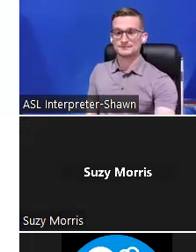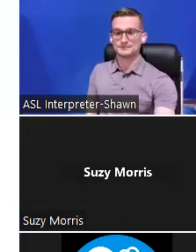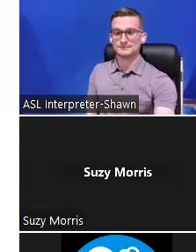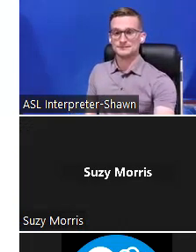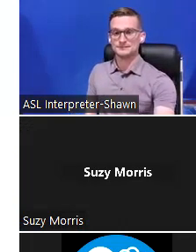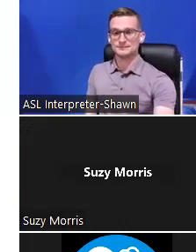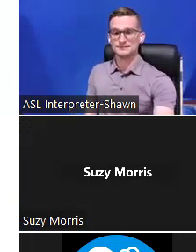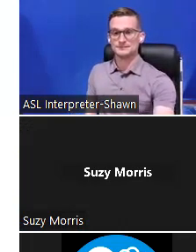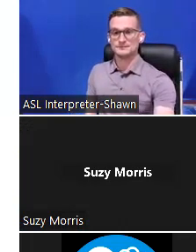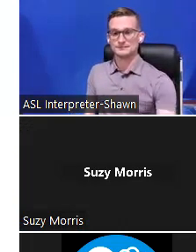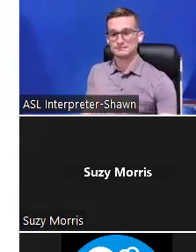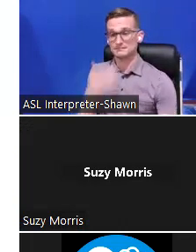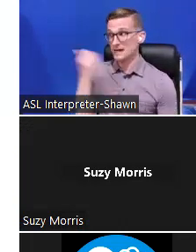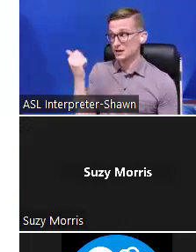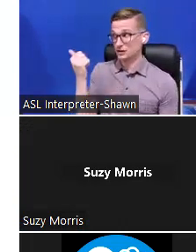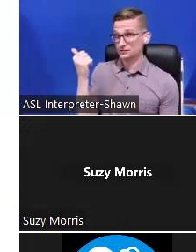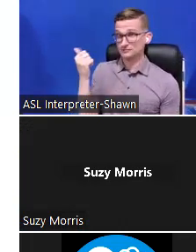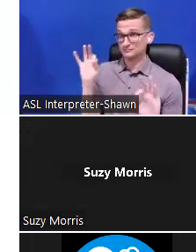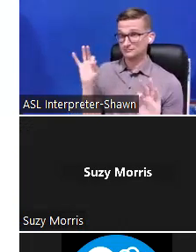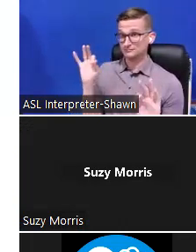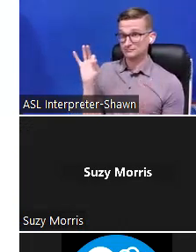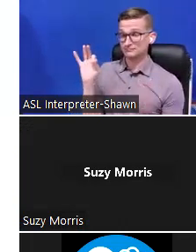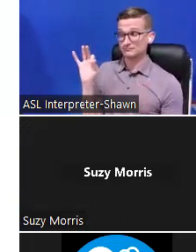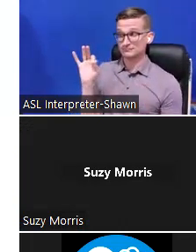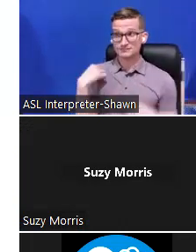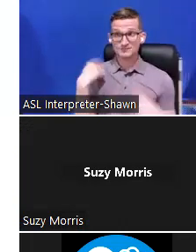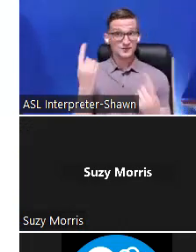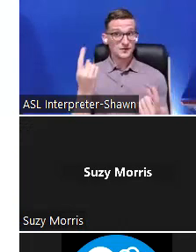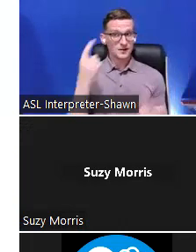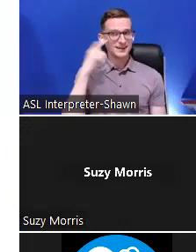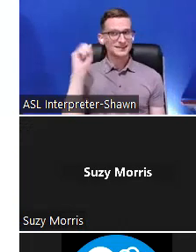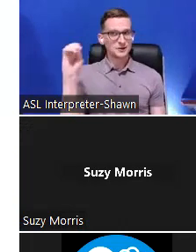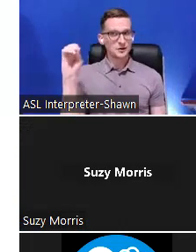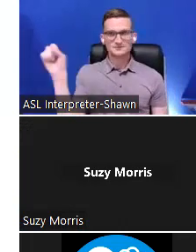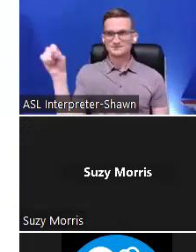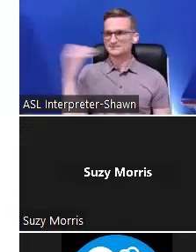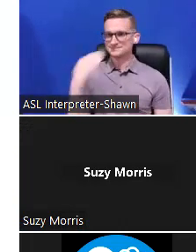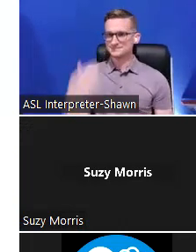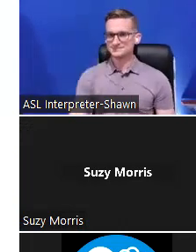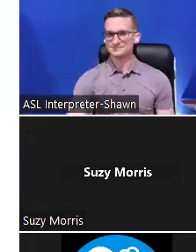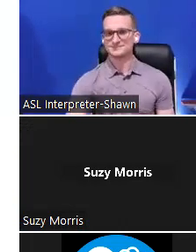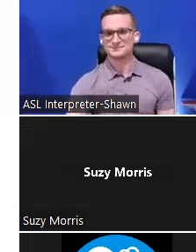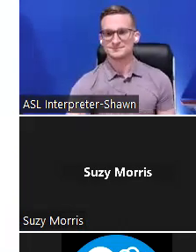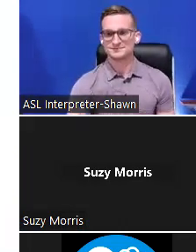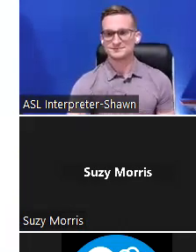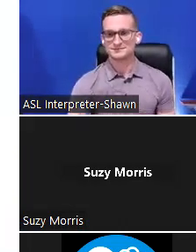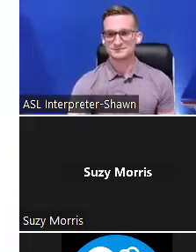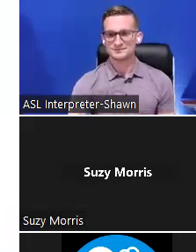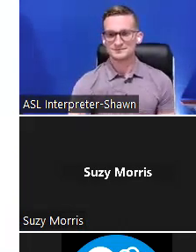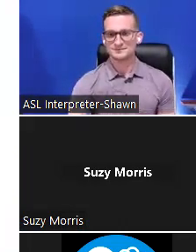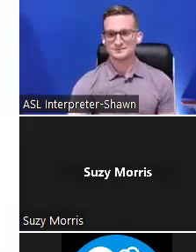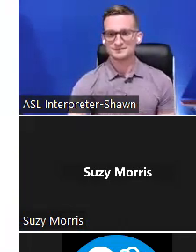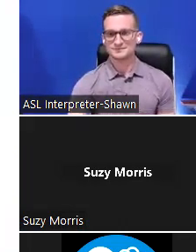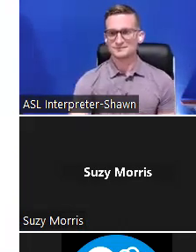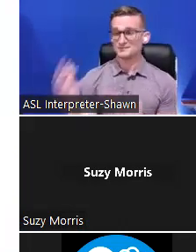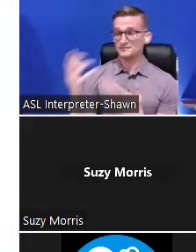Is that better? So far, I think so. Thank you. Okay. Should I start over? Was that really bad?